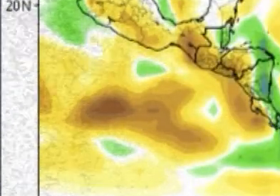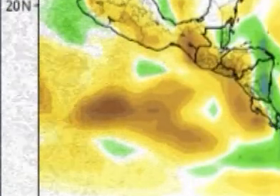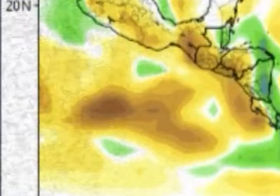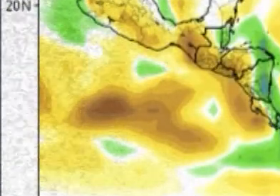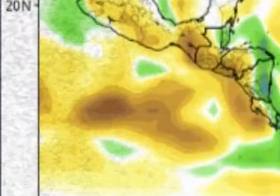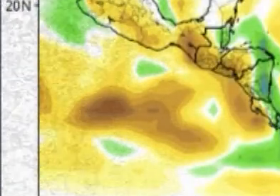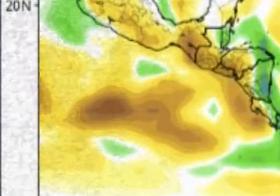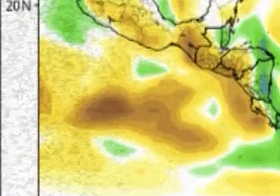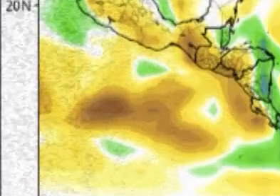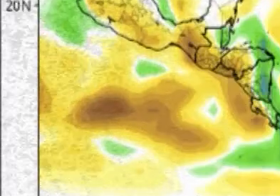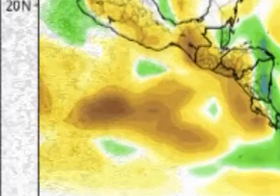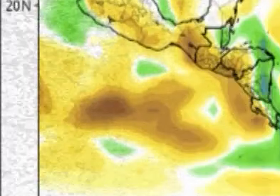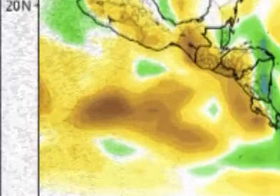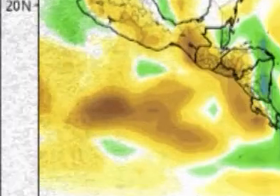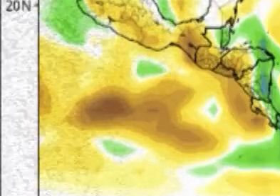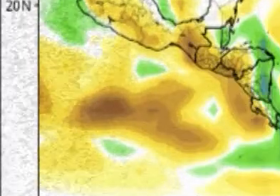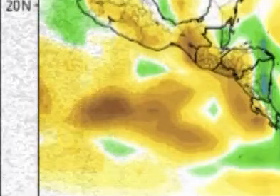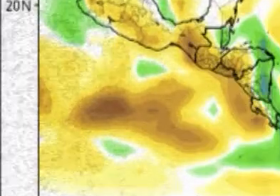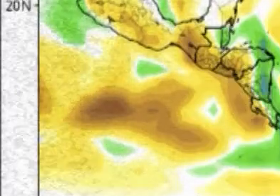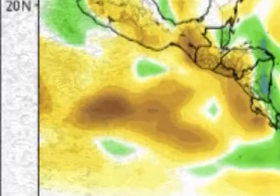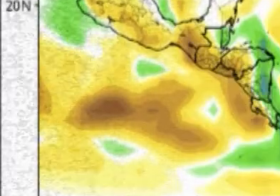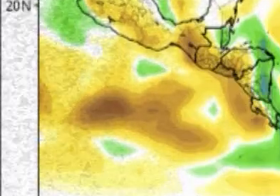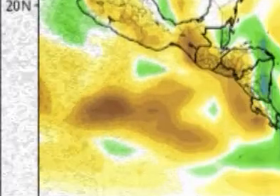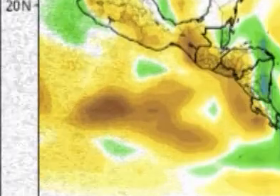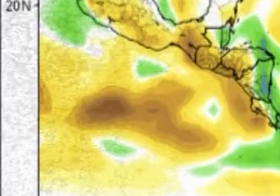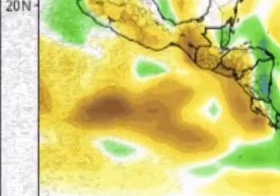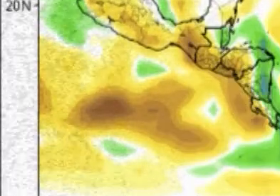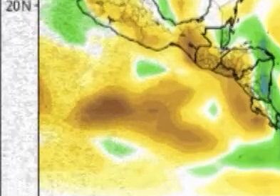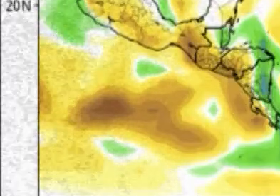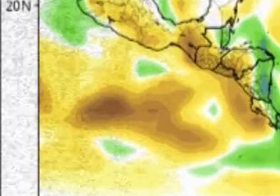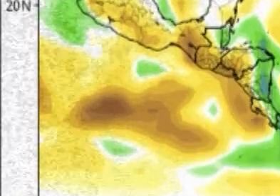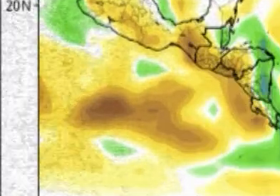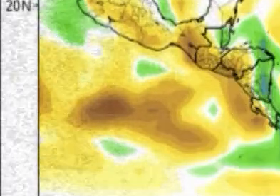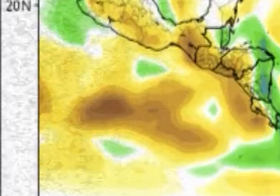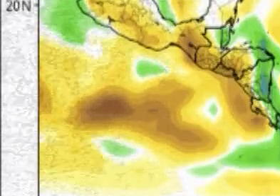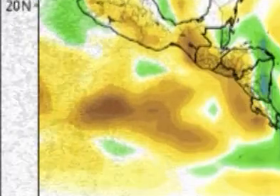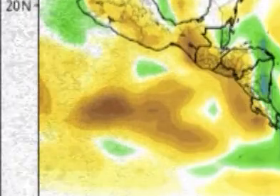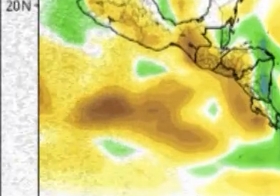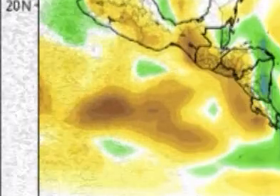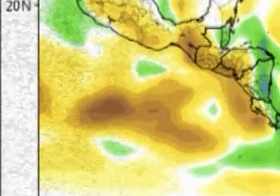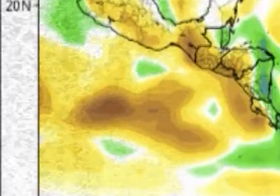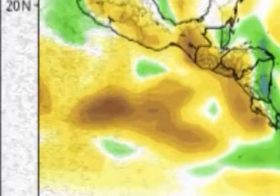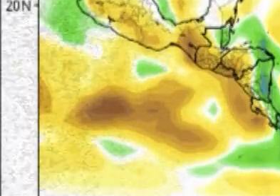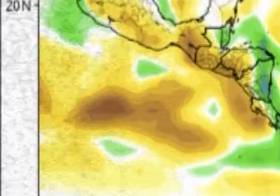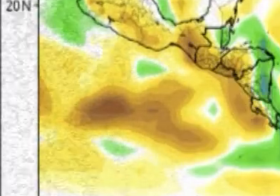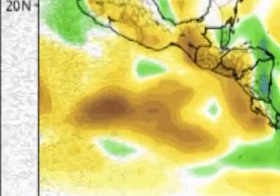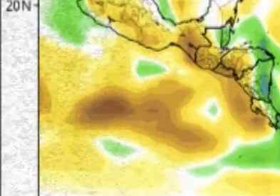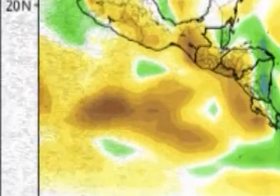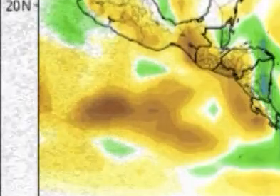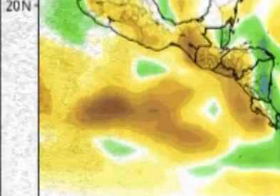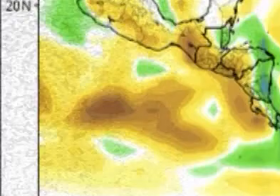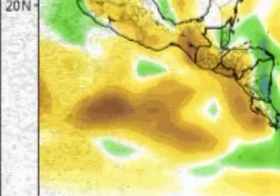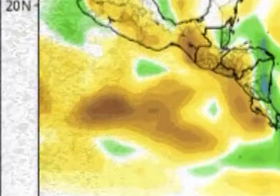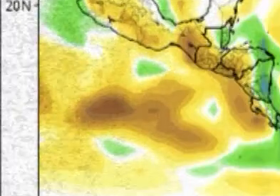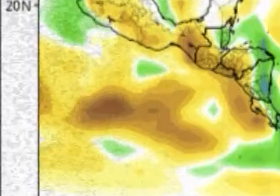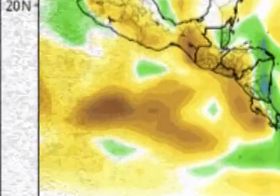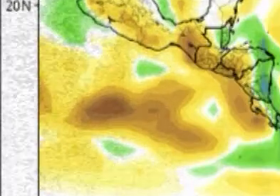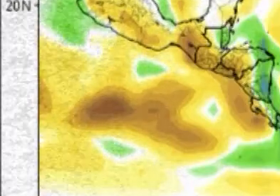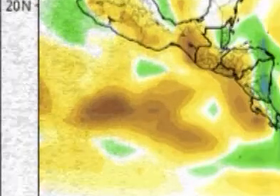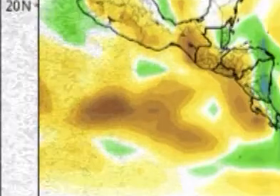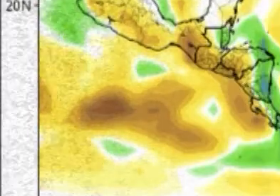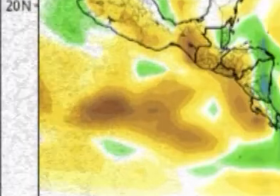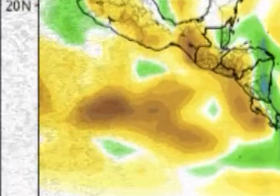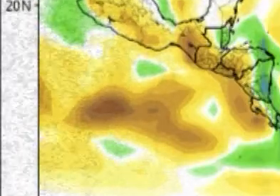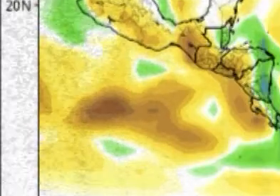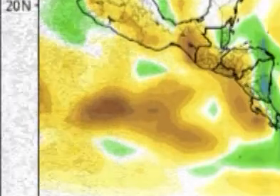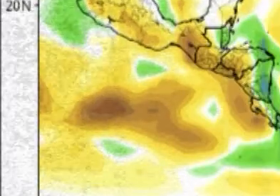the country. What stands out though is that we're expecting more wet days than relatively wet days for the first half of the